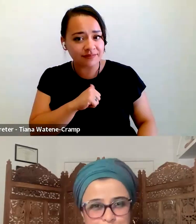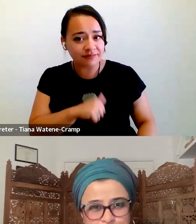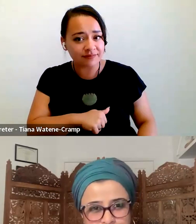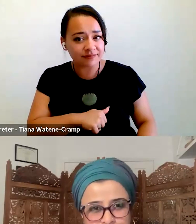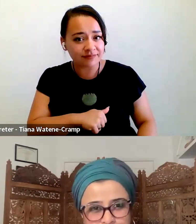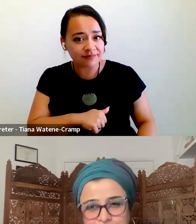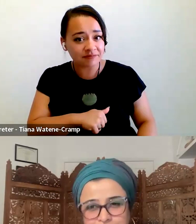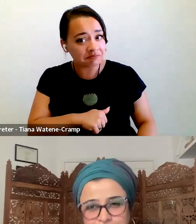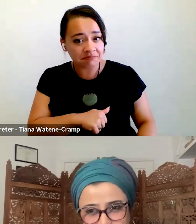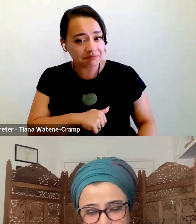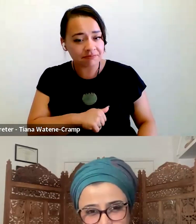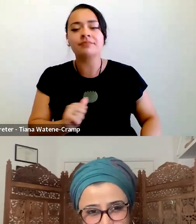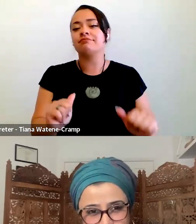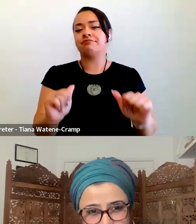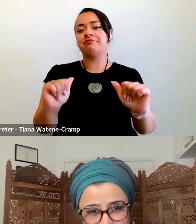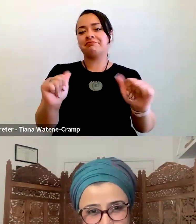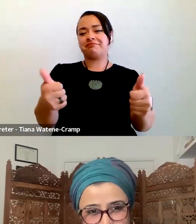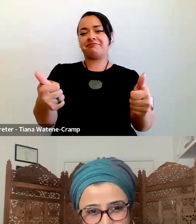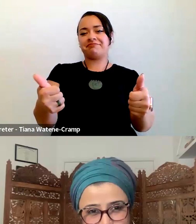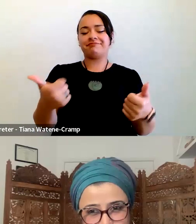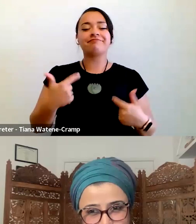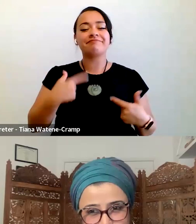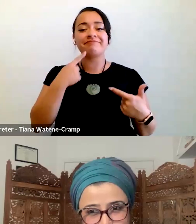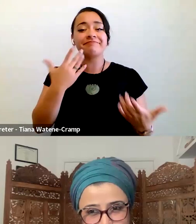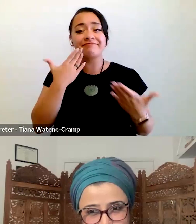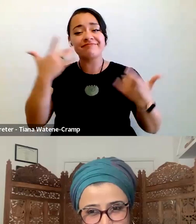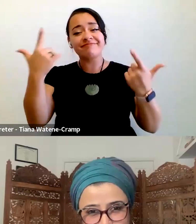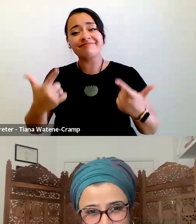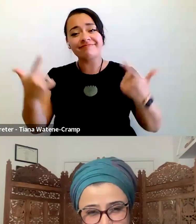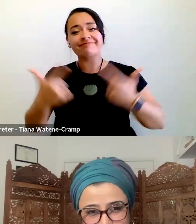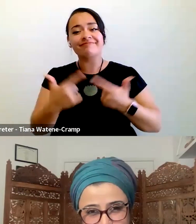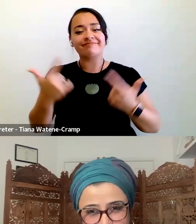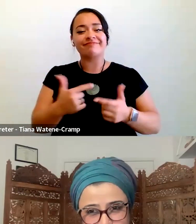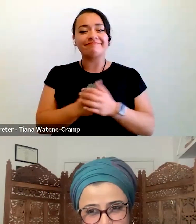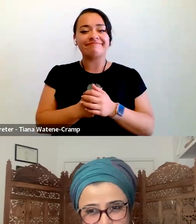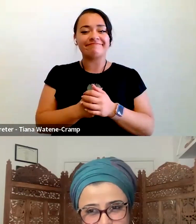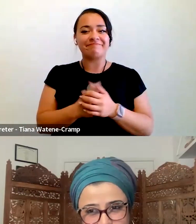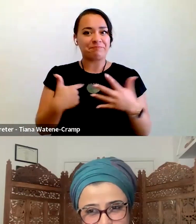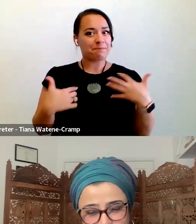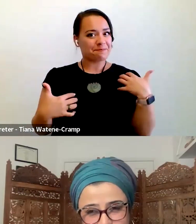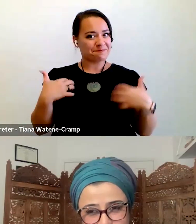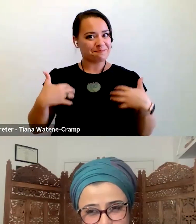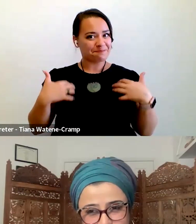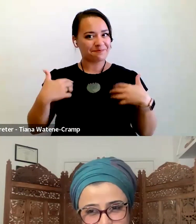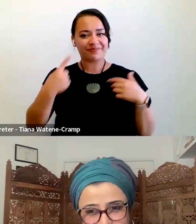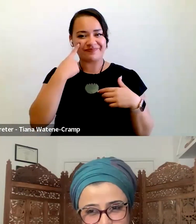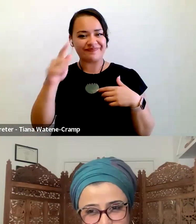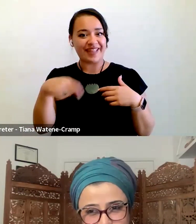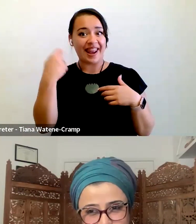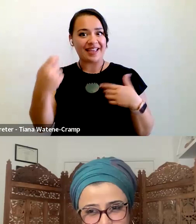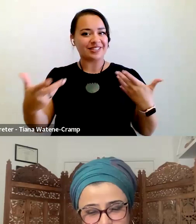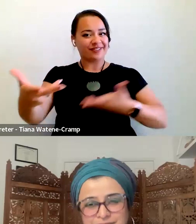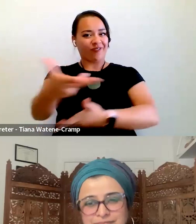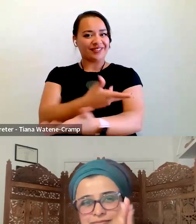If not, then I will say thank you so much, and looking forward to seeing you at the next